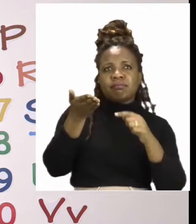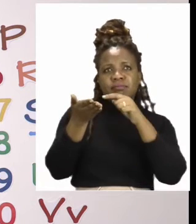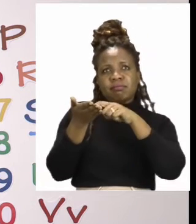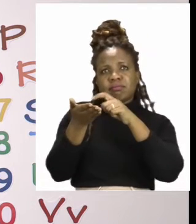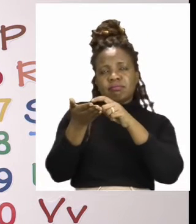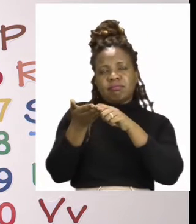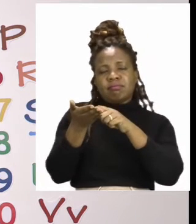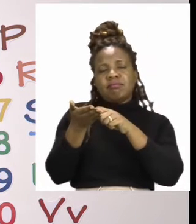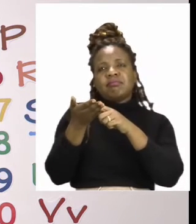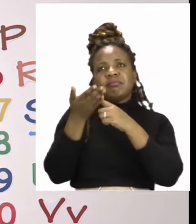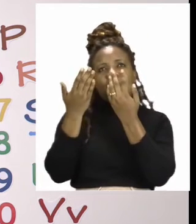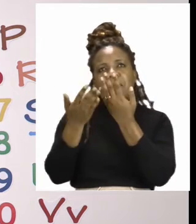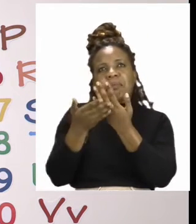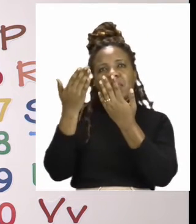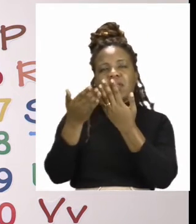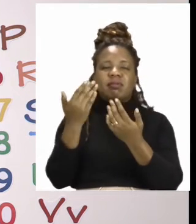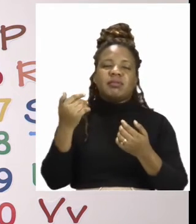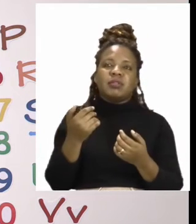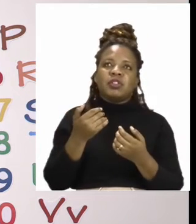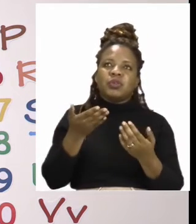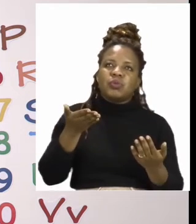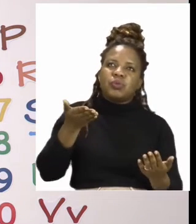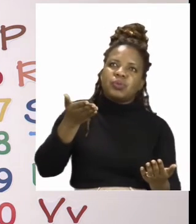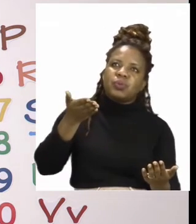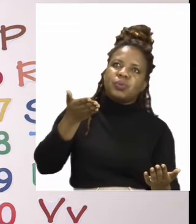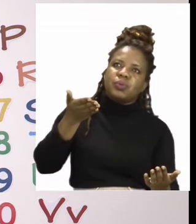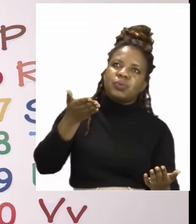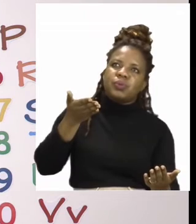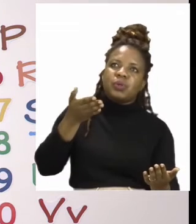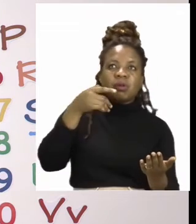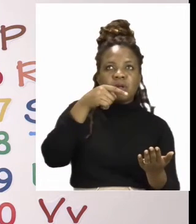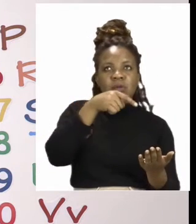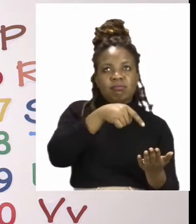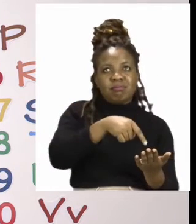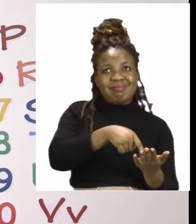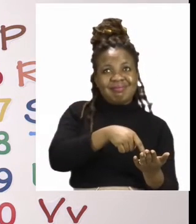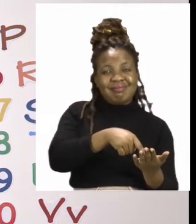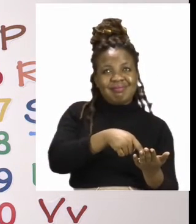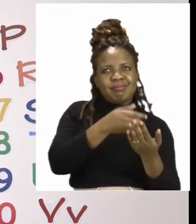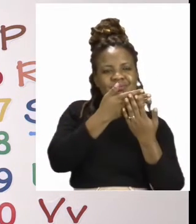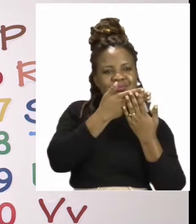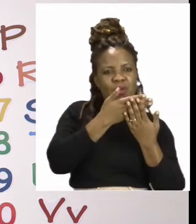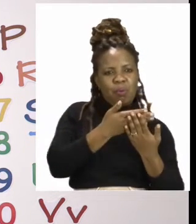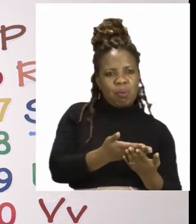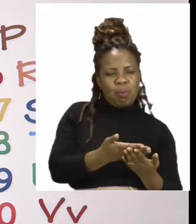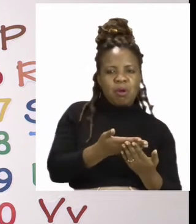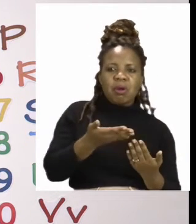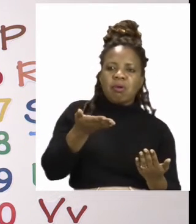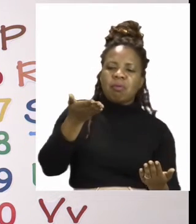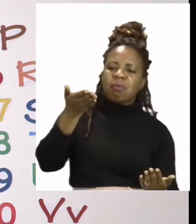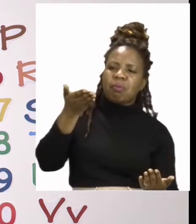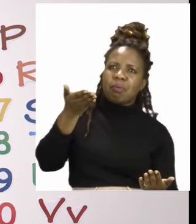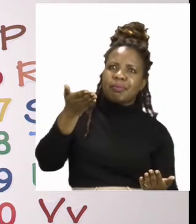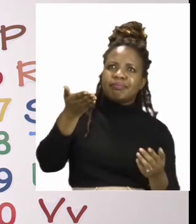jar of sweets is so light, I can pick it up. But if I were to compare the jar of sweets to teacher's